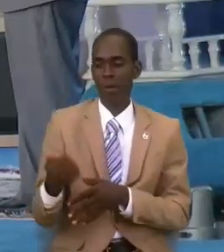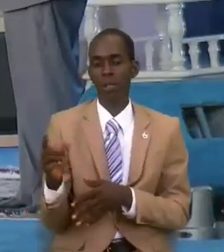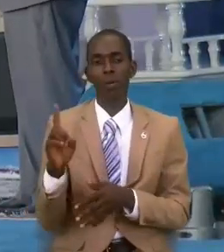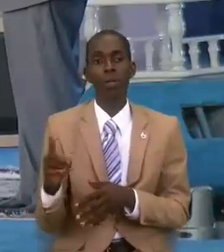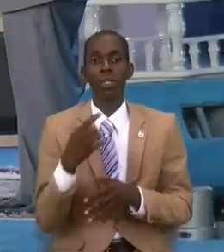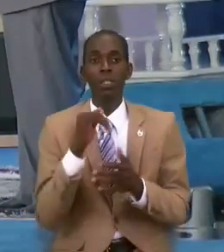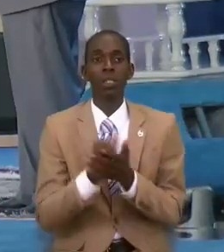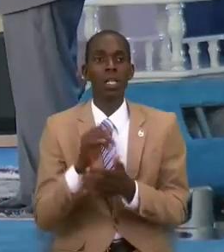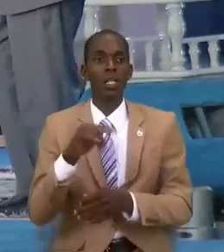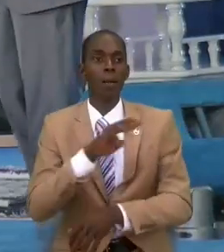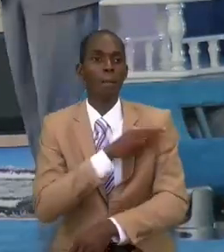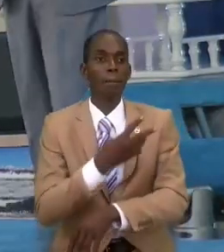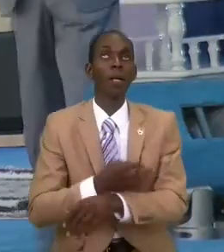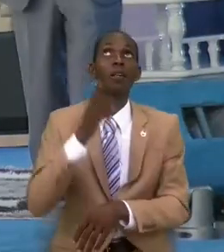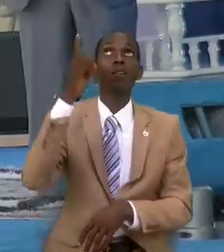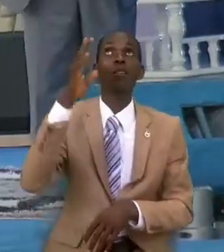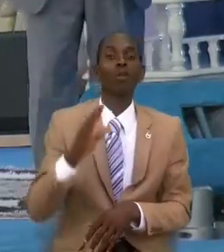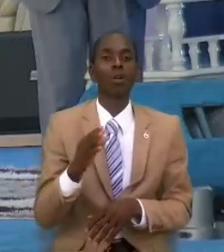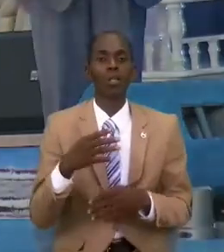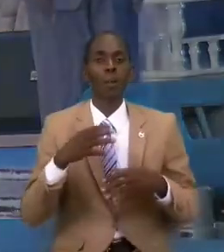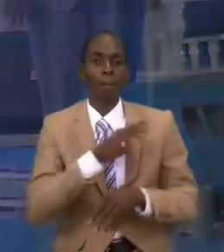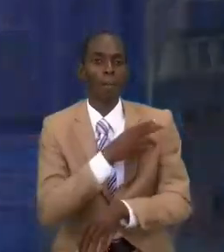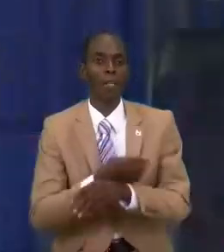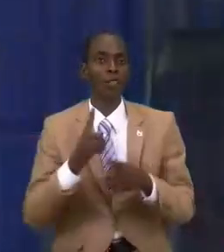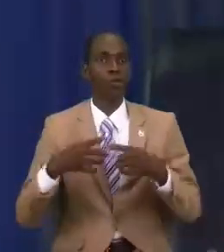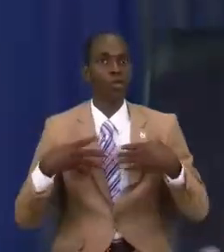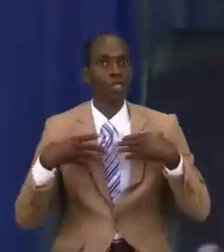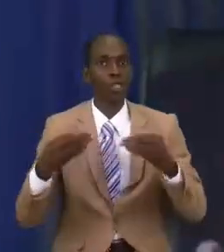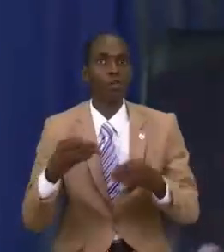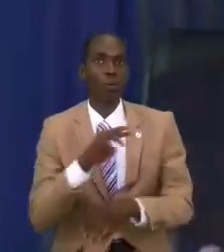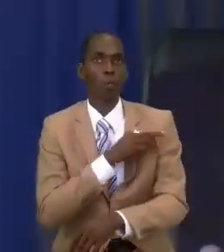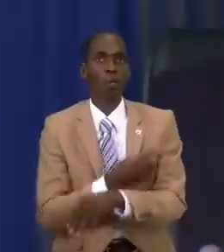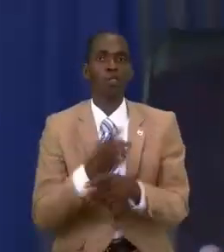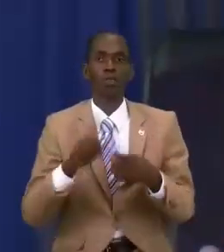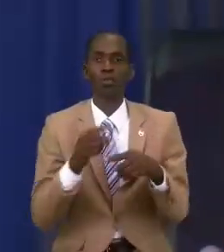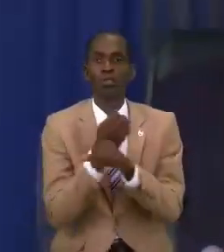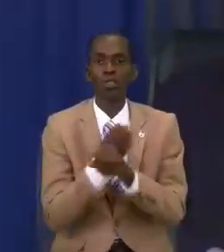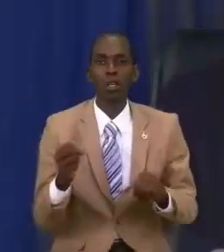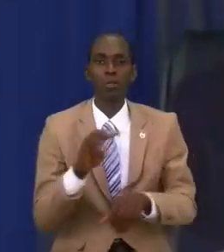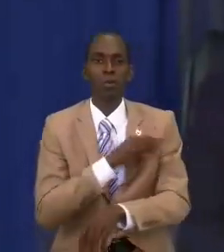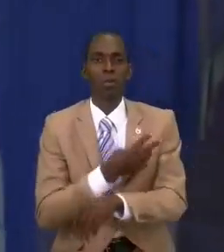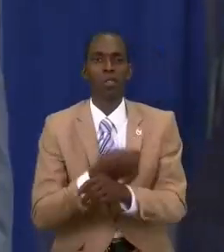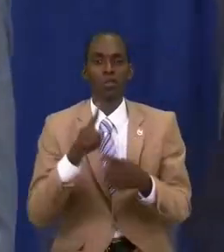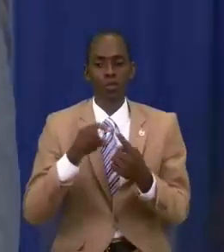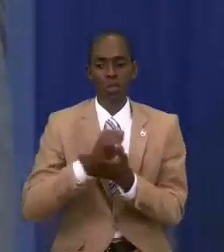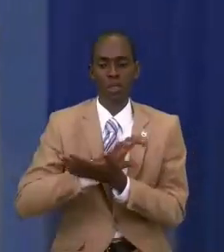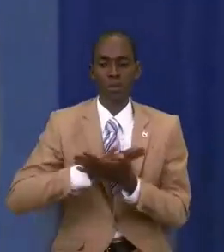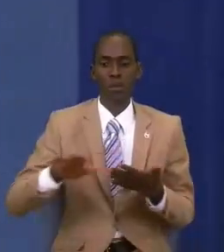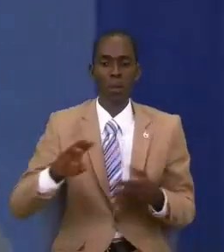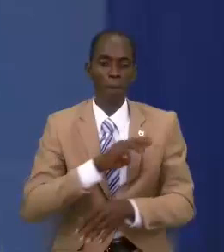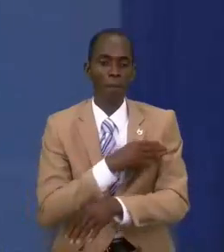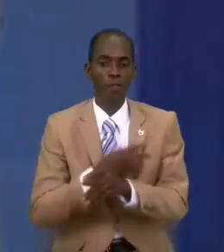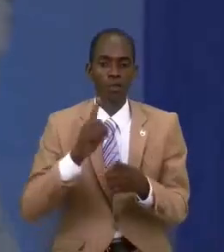save, mighty to sanctify, and mighty to turn our lives around, is the